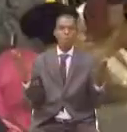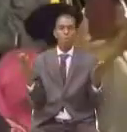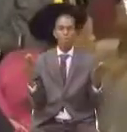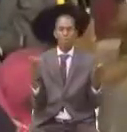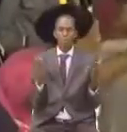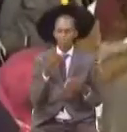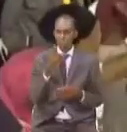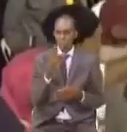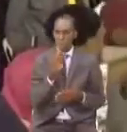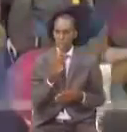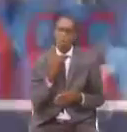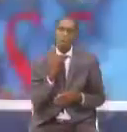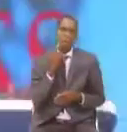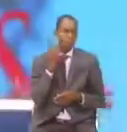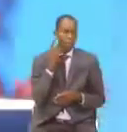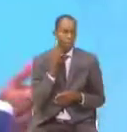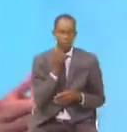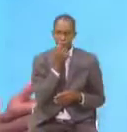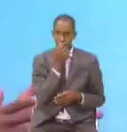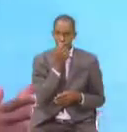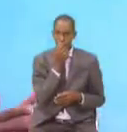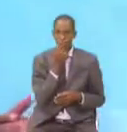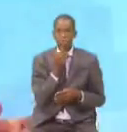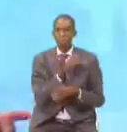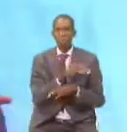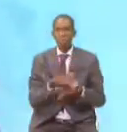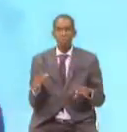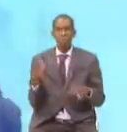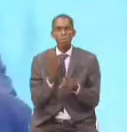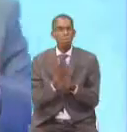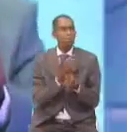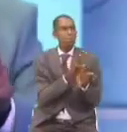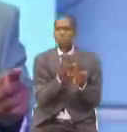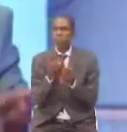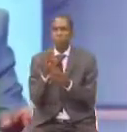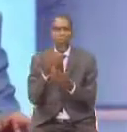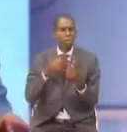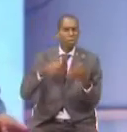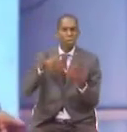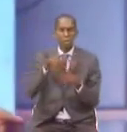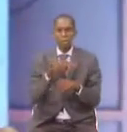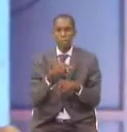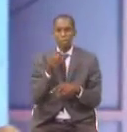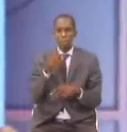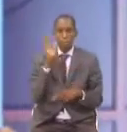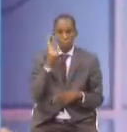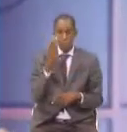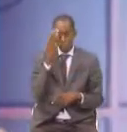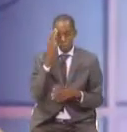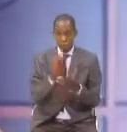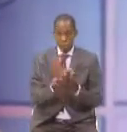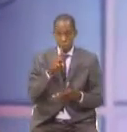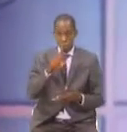anybody deaf and dumb, you'll not just be looking at other people. You will know that this boy, this